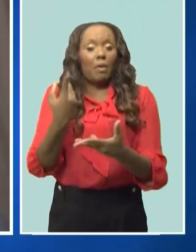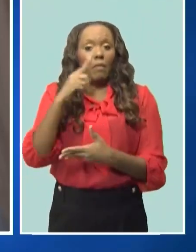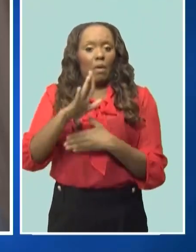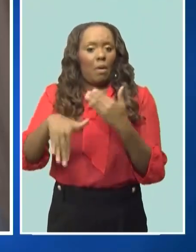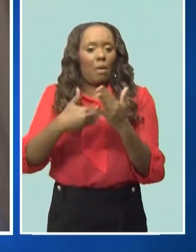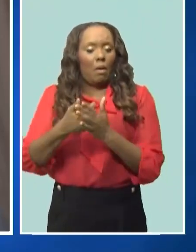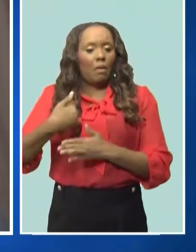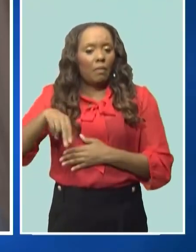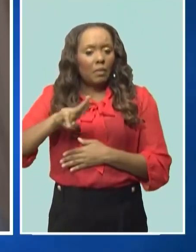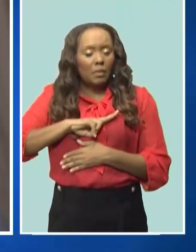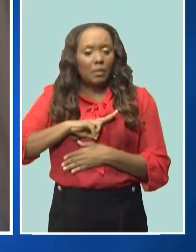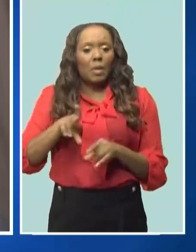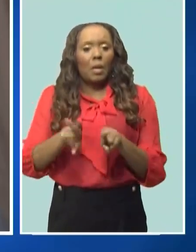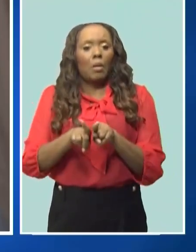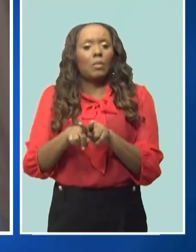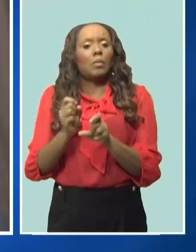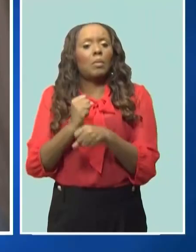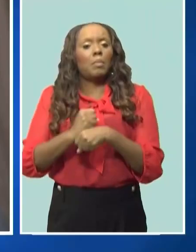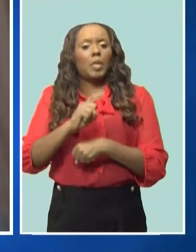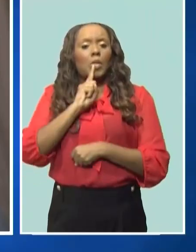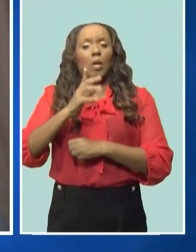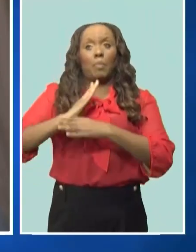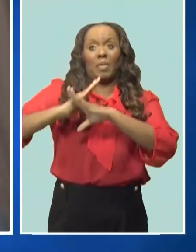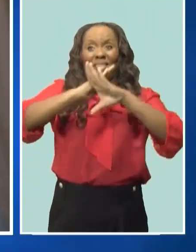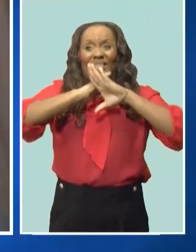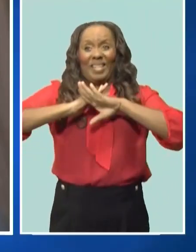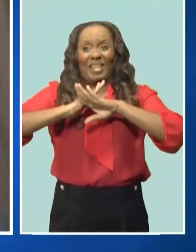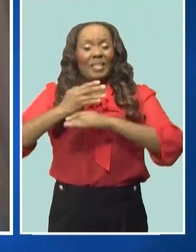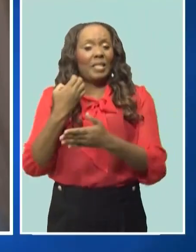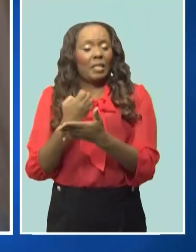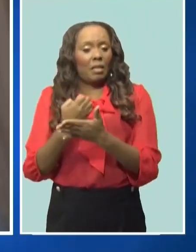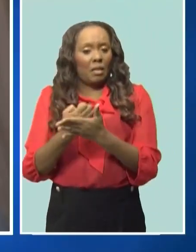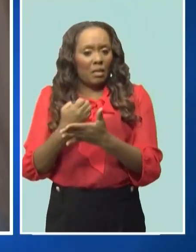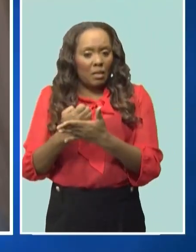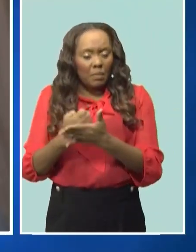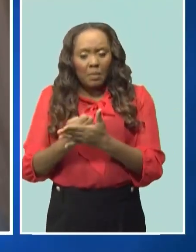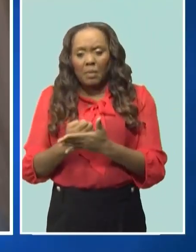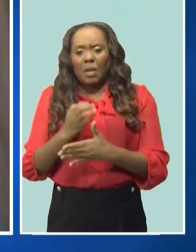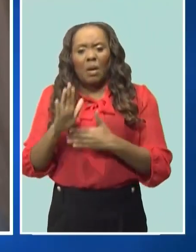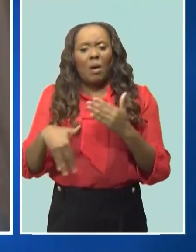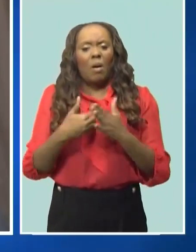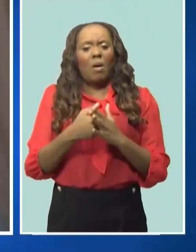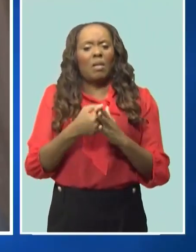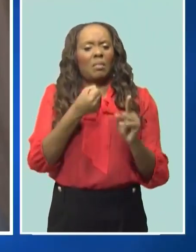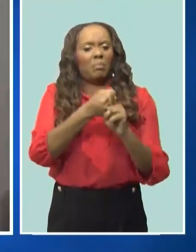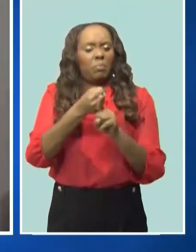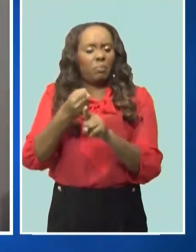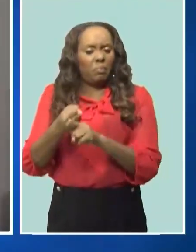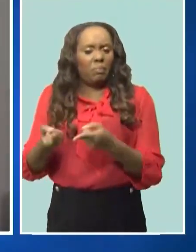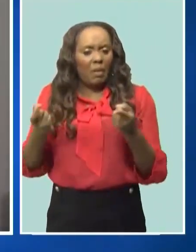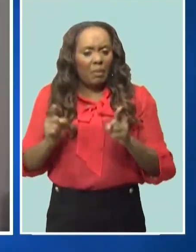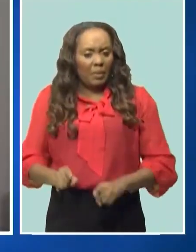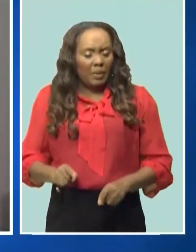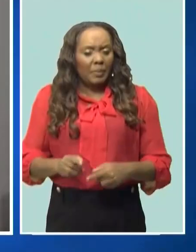time shock-proofing our economies to be able to withstand these multiple crises that we are facing.